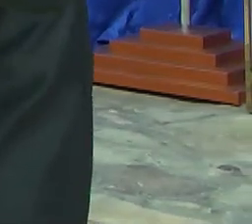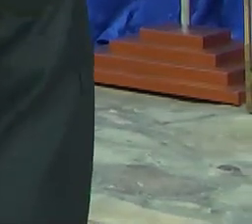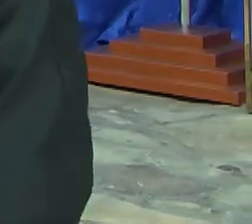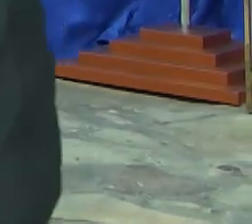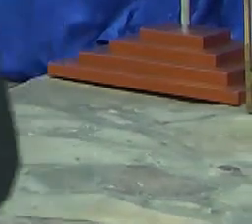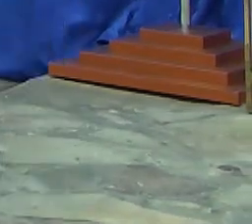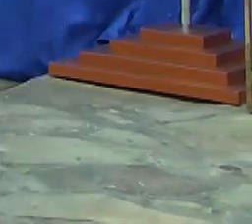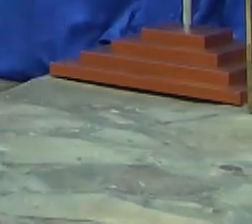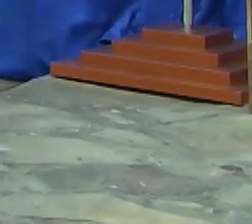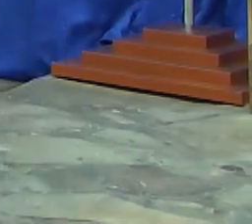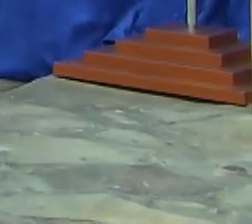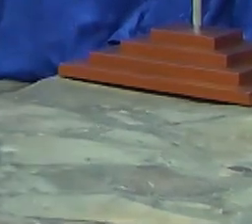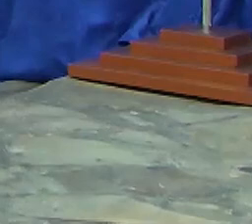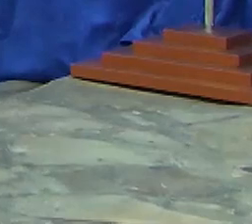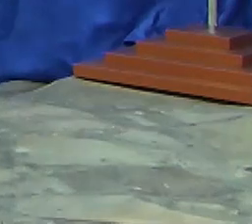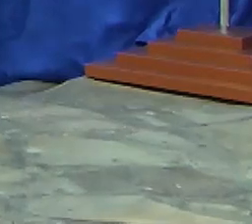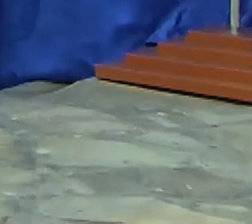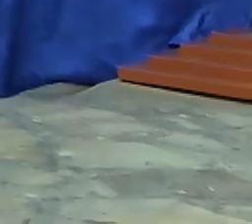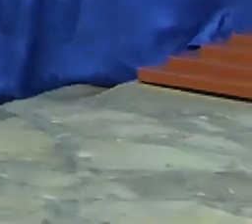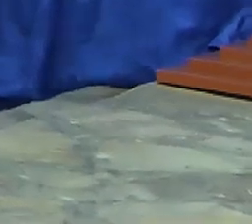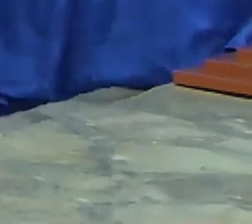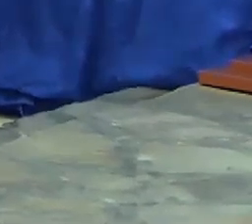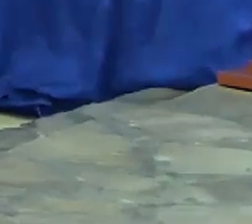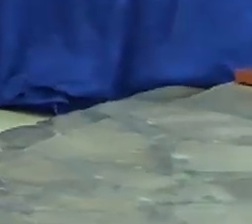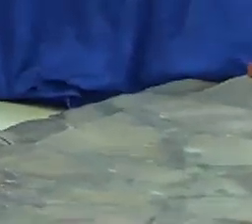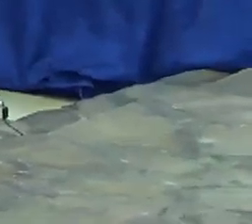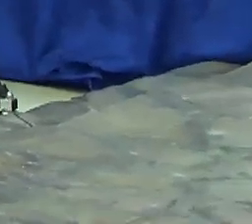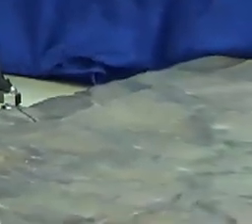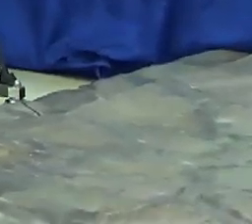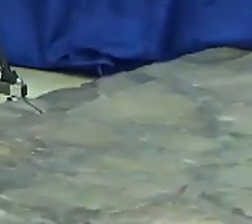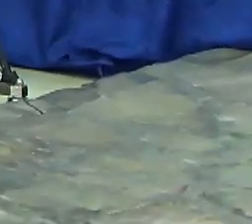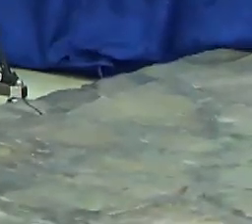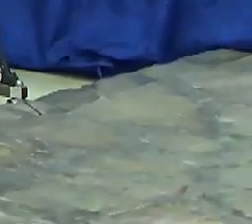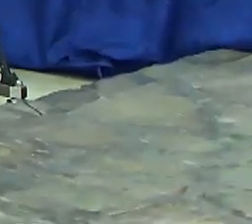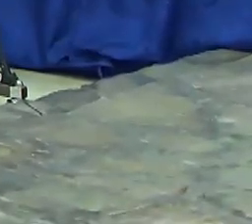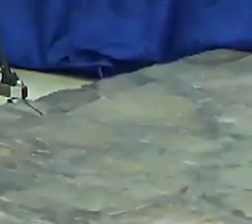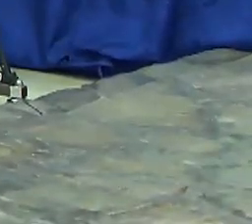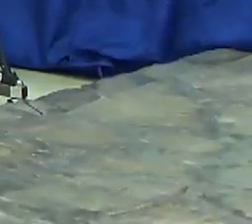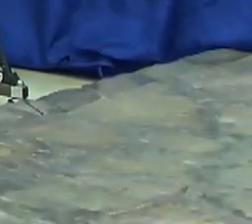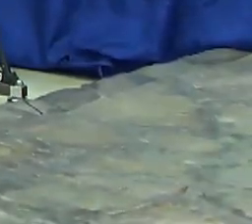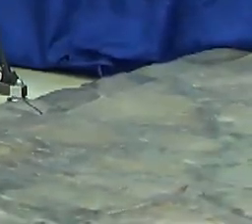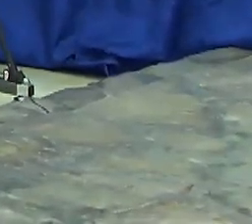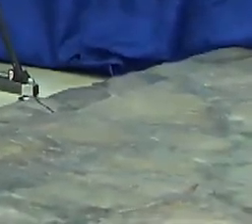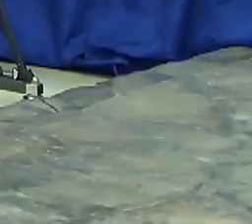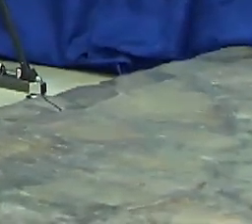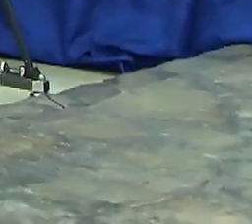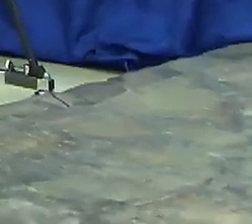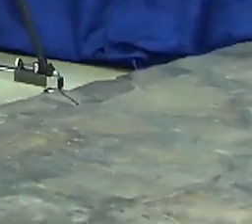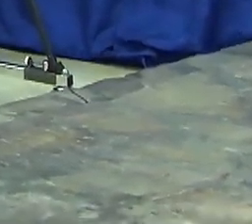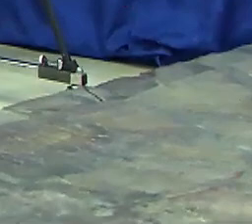immediately, you're going to lose weight. Come out in the name of Jesus.